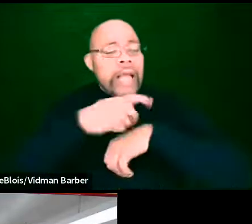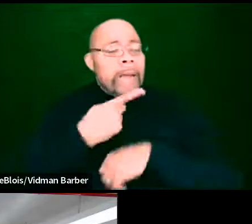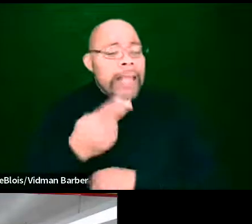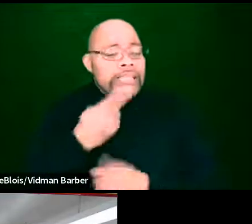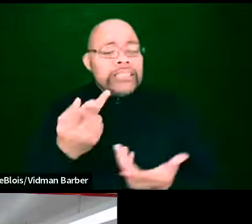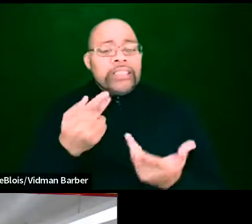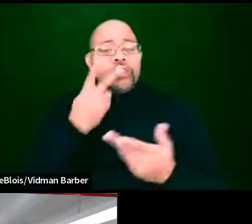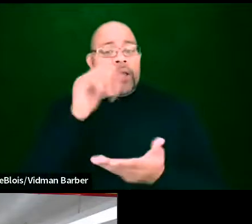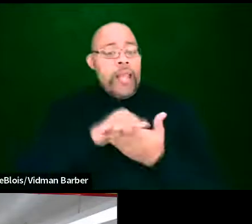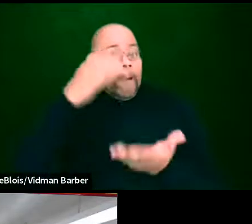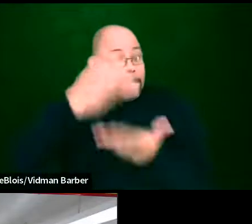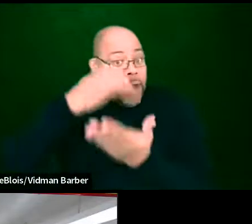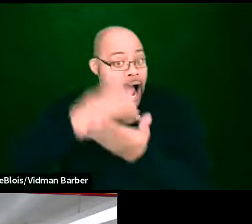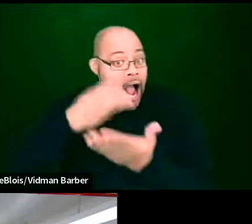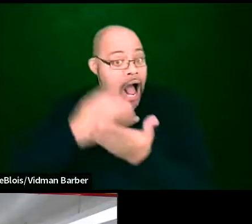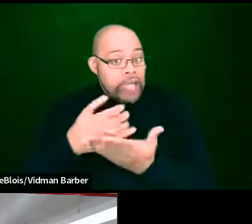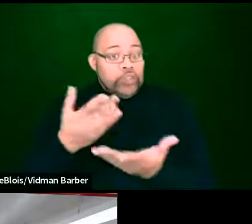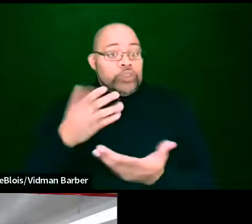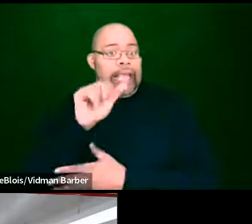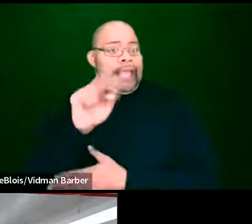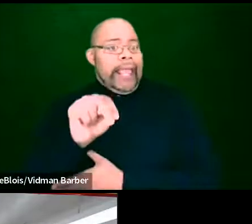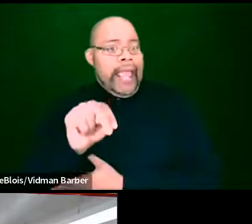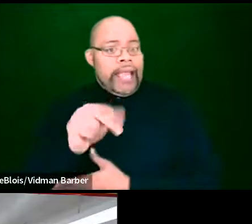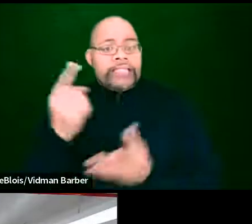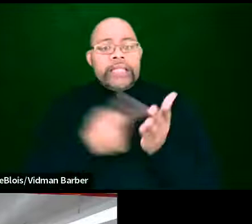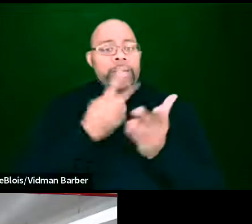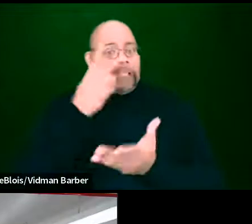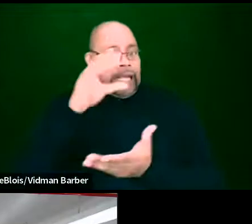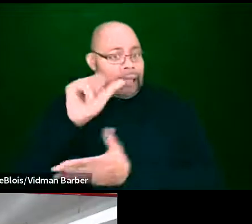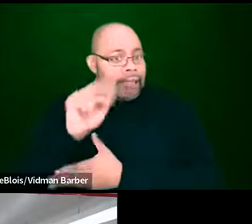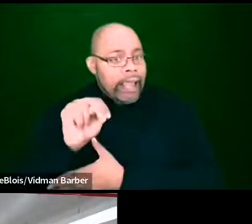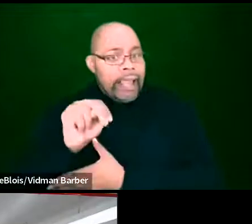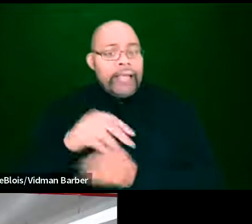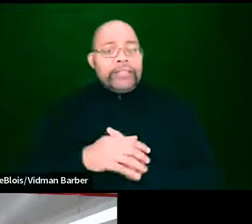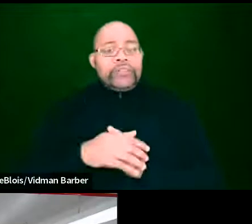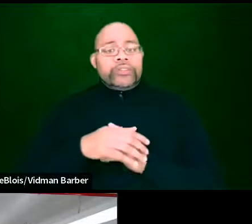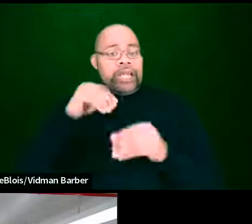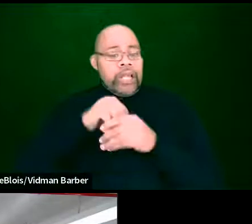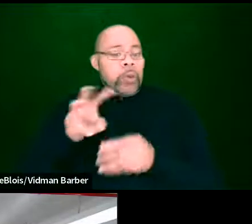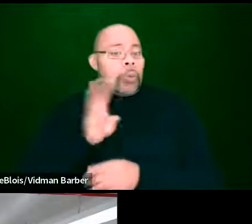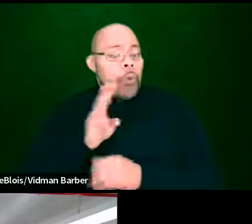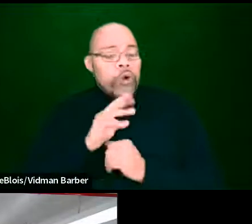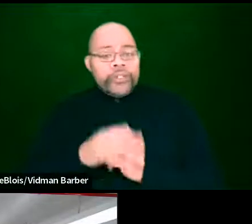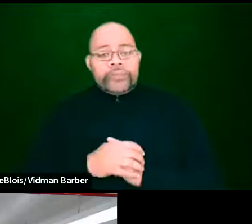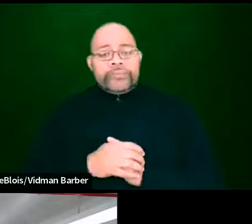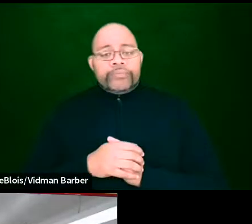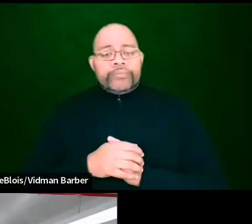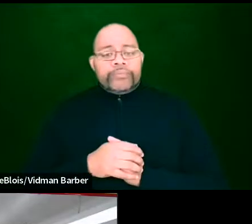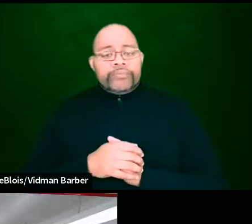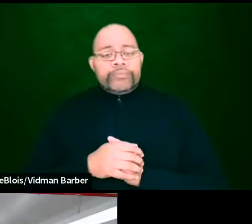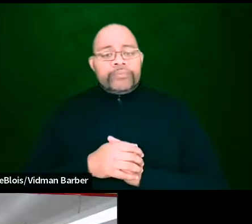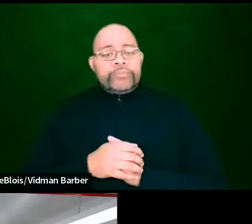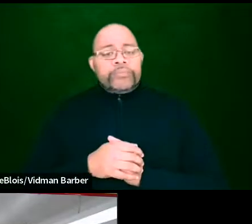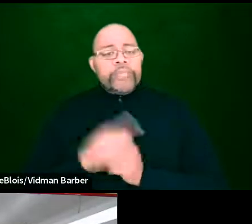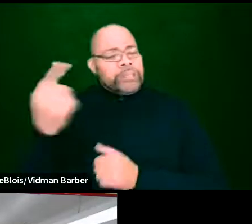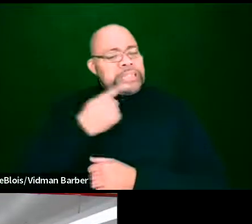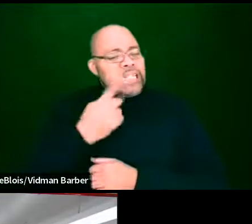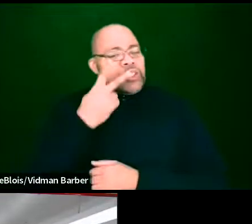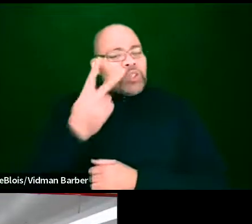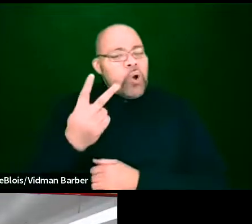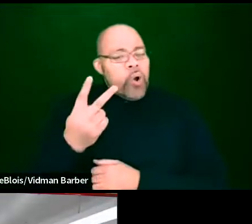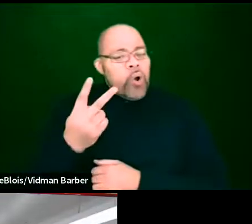saw bottles or cans, right? Sometimes you see cans in the water. Someone said they